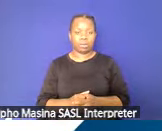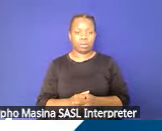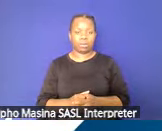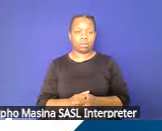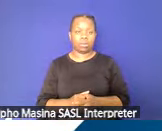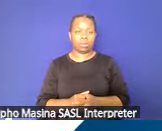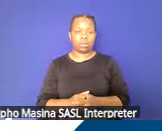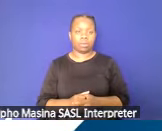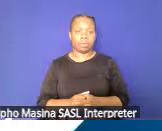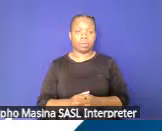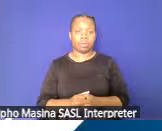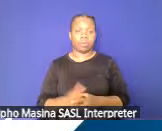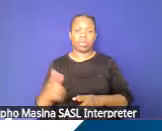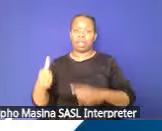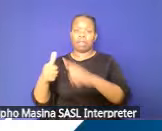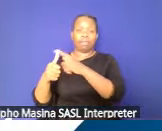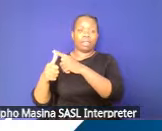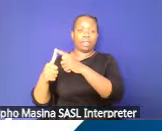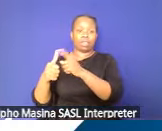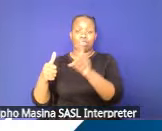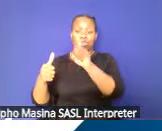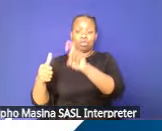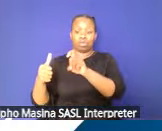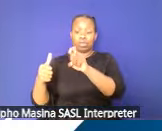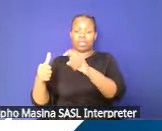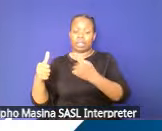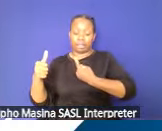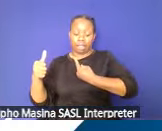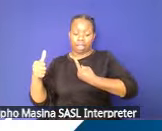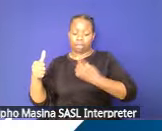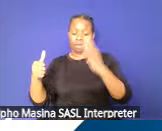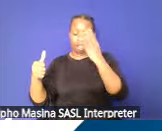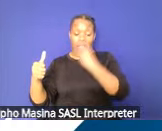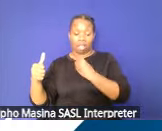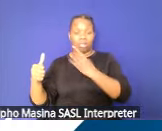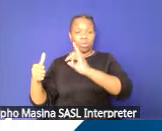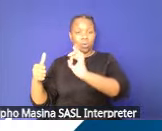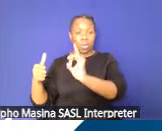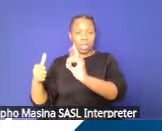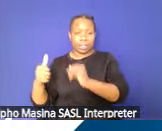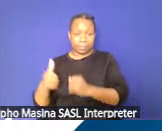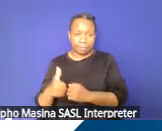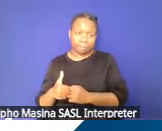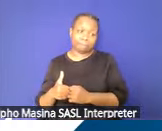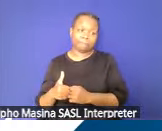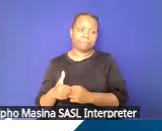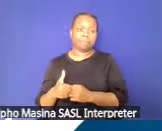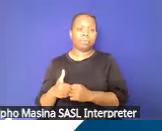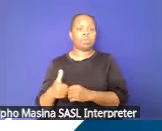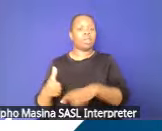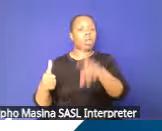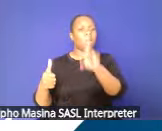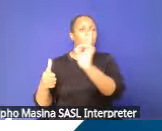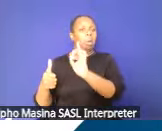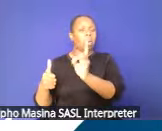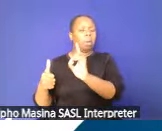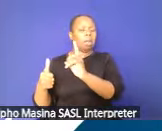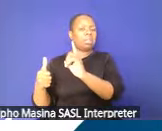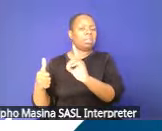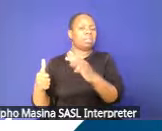Now, the first question that we need to ask ourselves is, what is